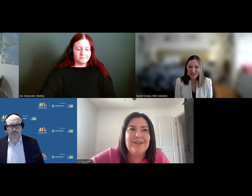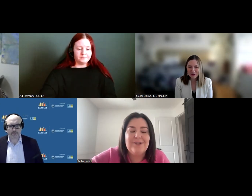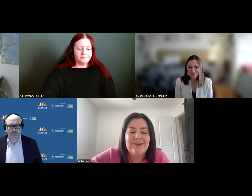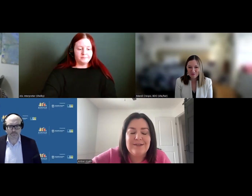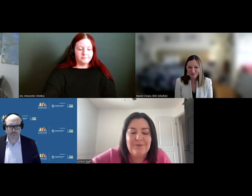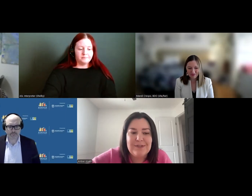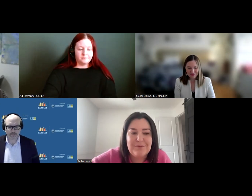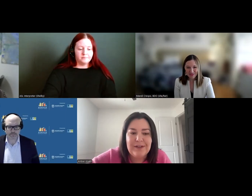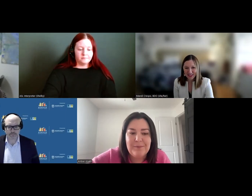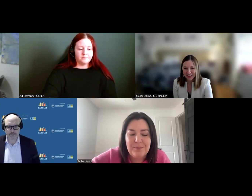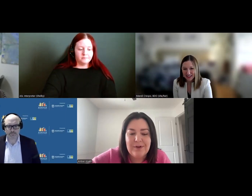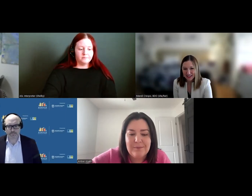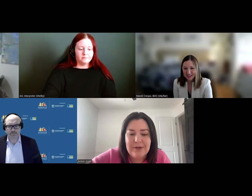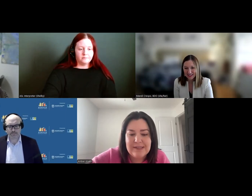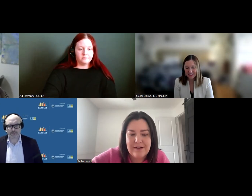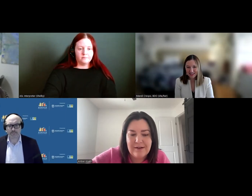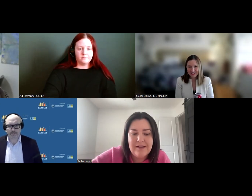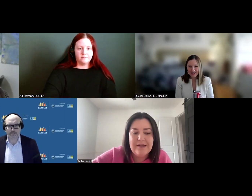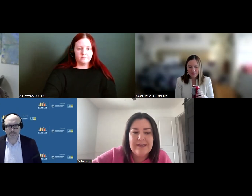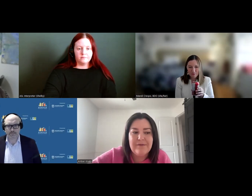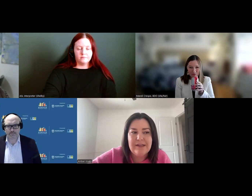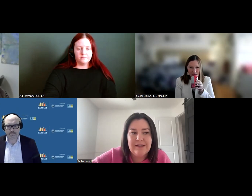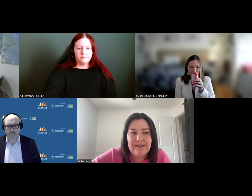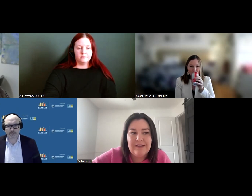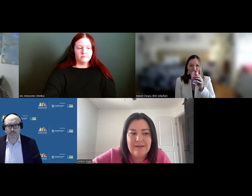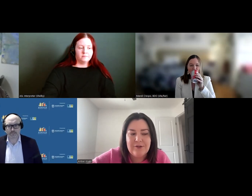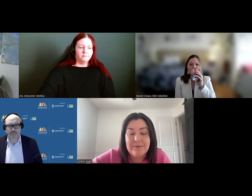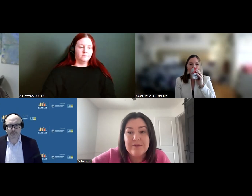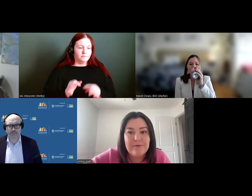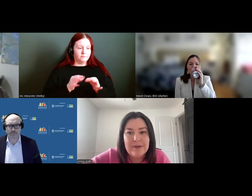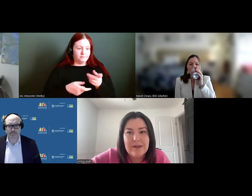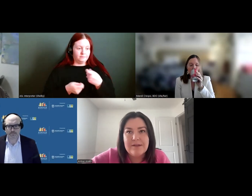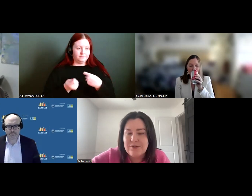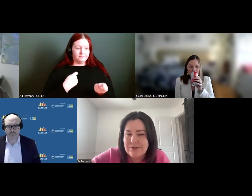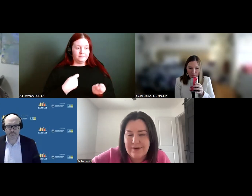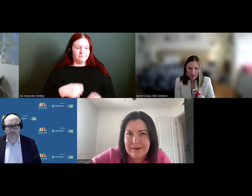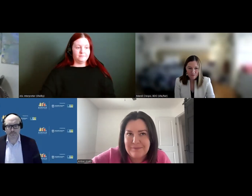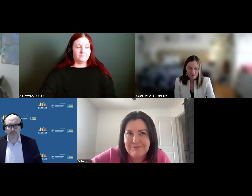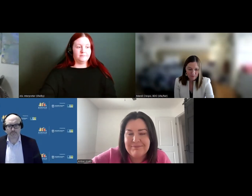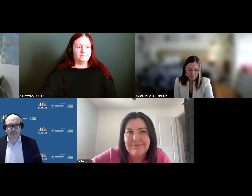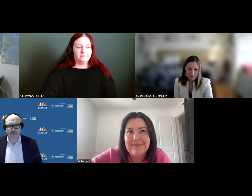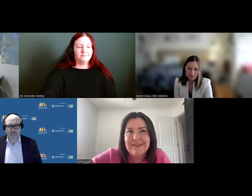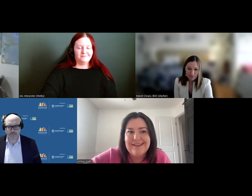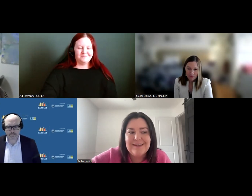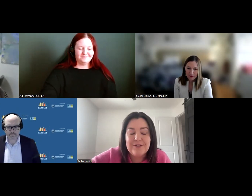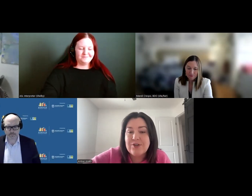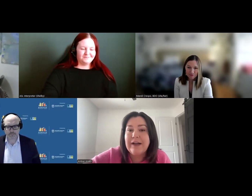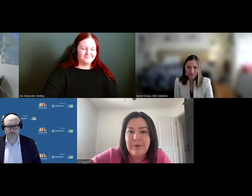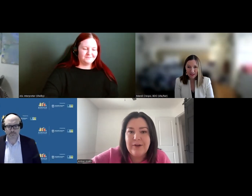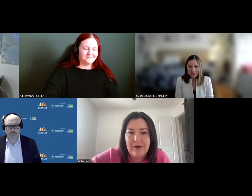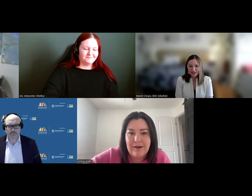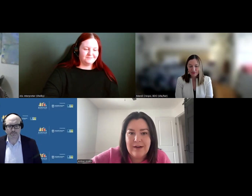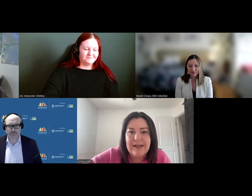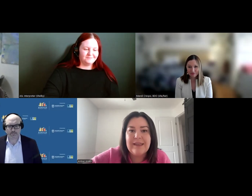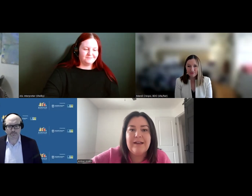you touched on some really important points there. Definitely in terms of Starting where